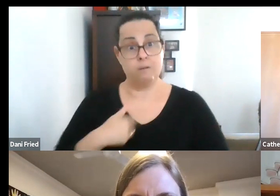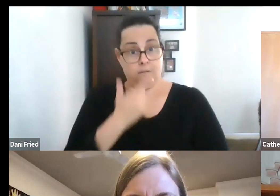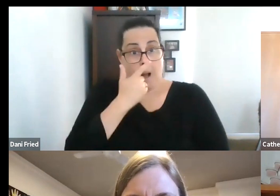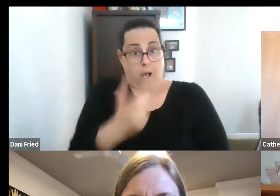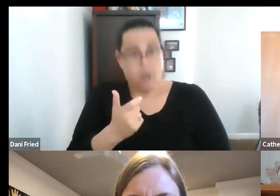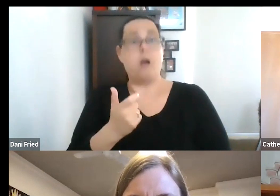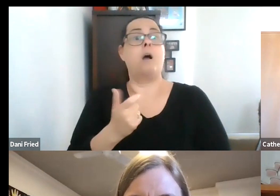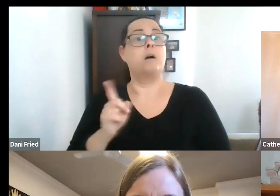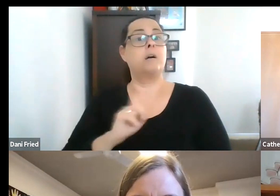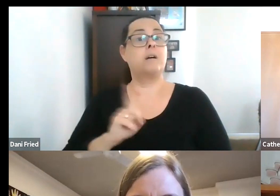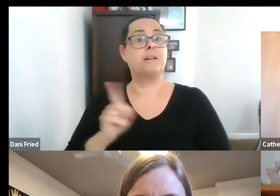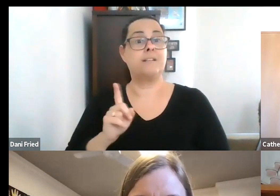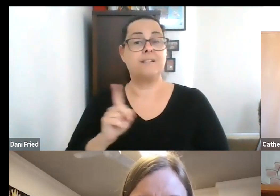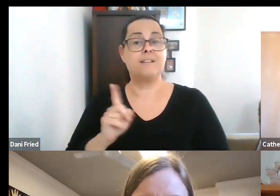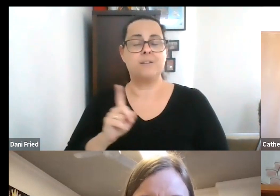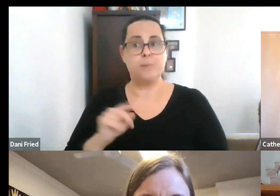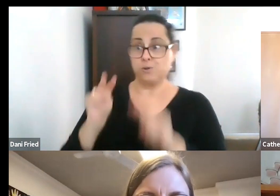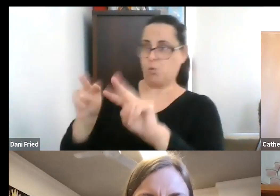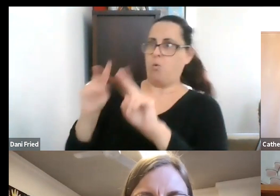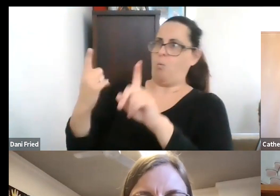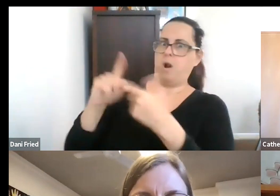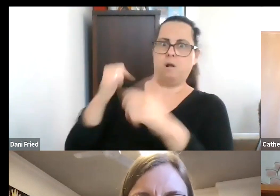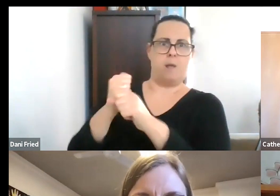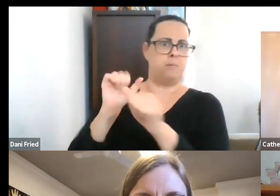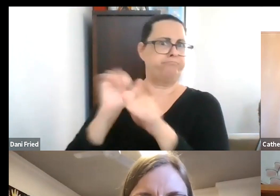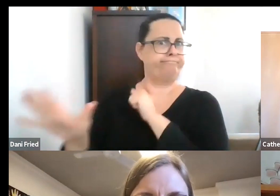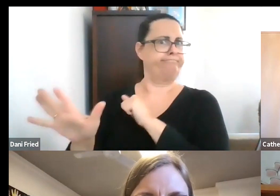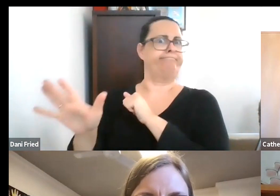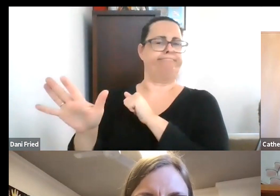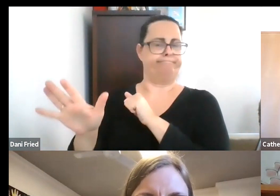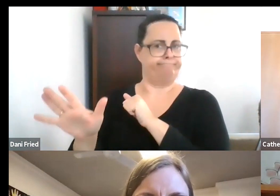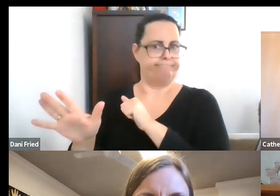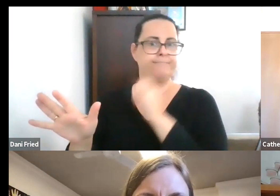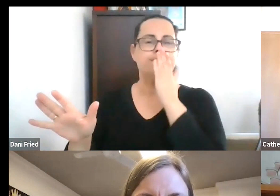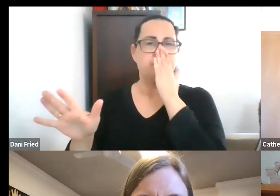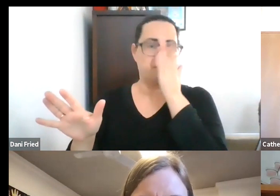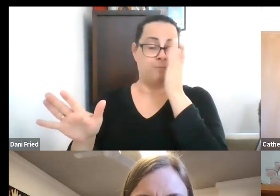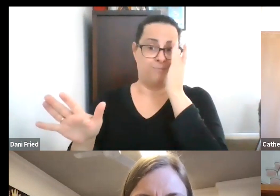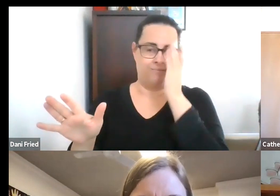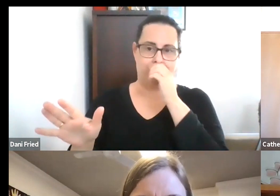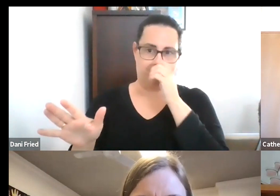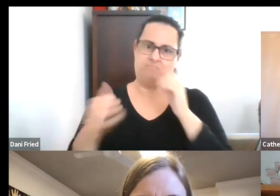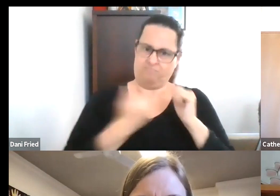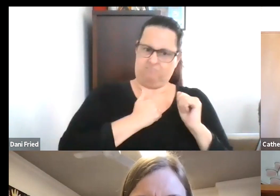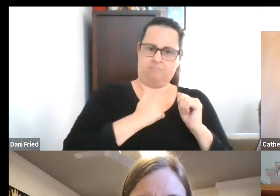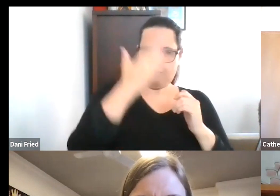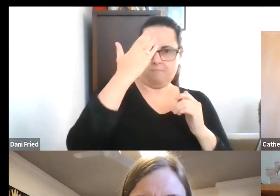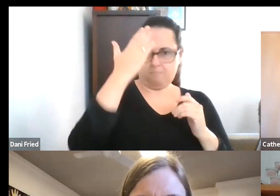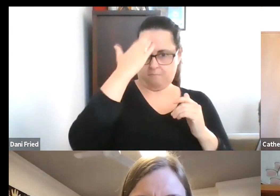to actually see an example, working with the mental health service that we were working with,